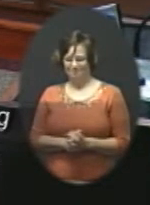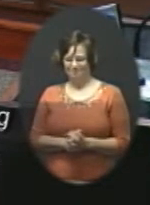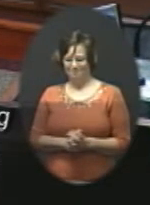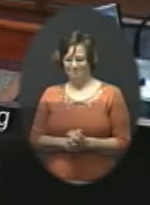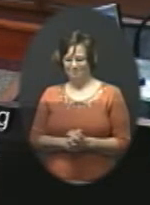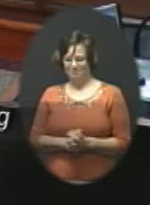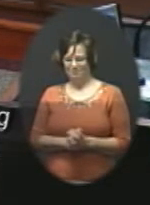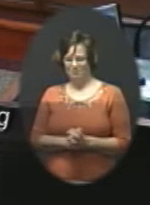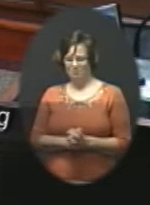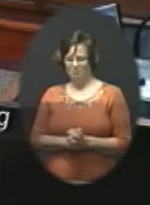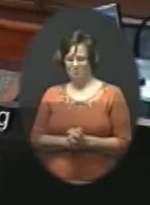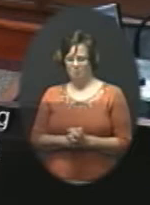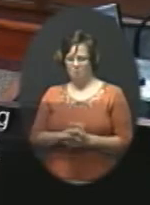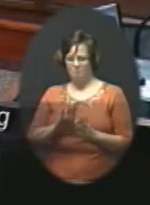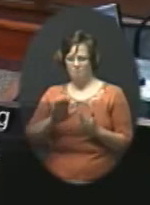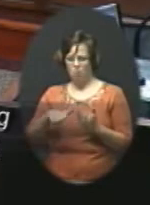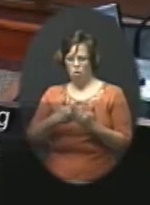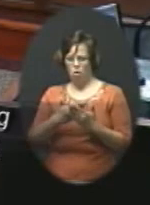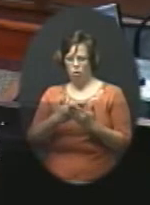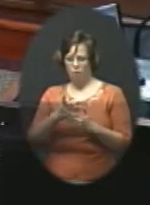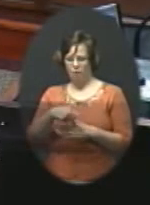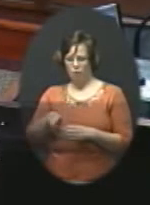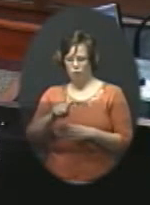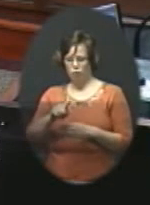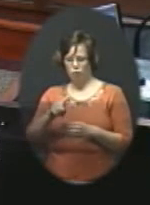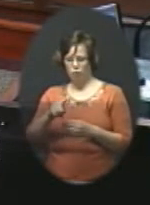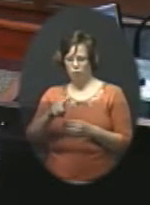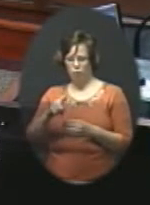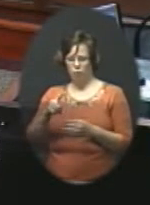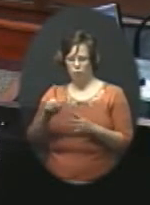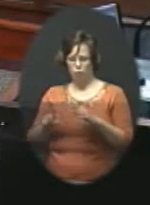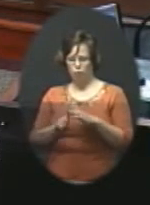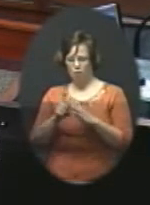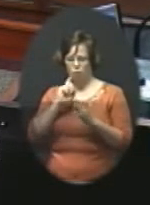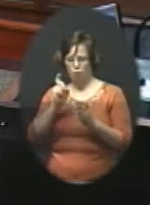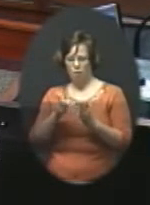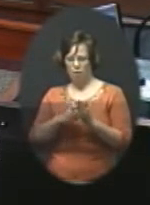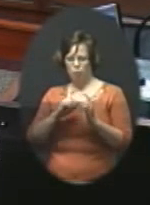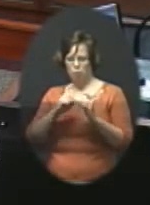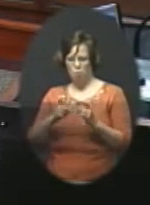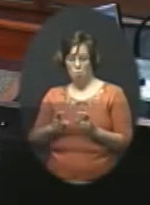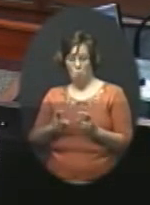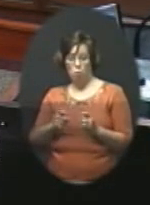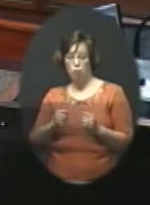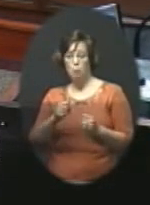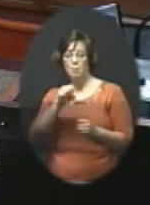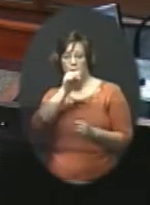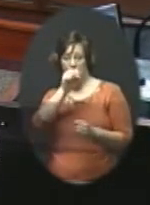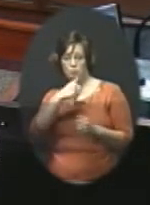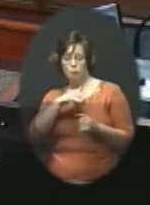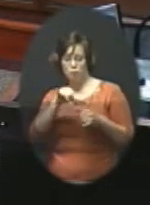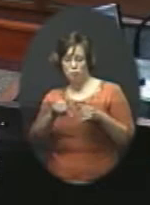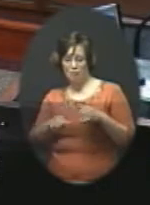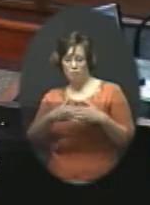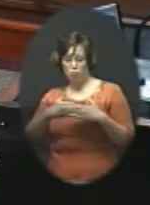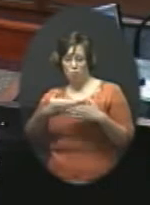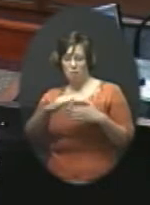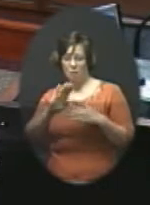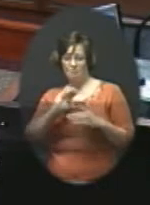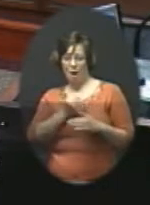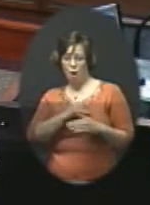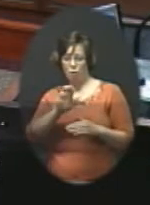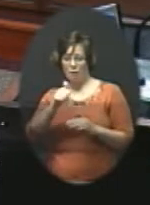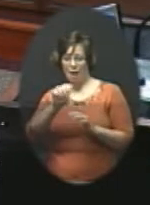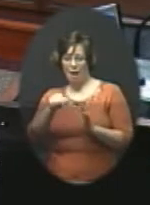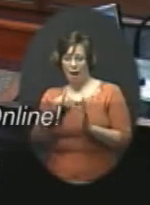And for all of those of you who came for recognitions and awards, we'd love to have you stay for the rest of our 10-hour meeting